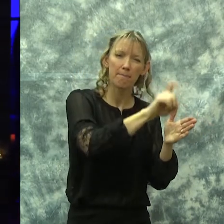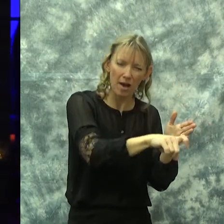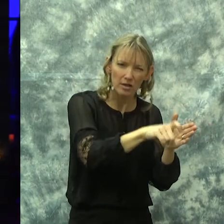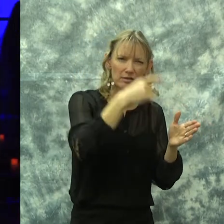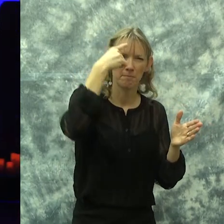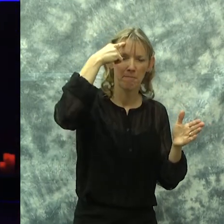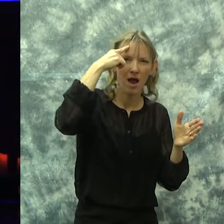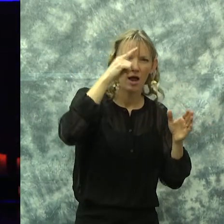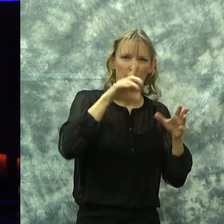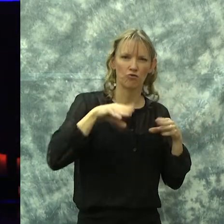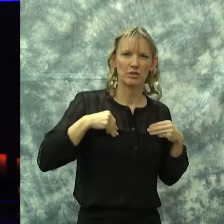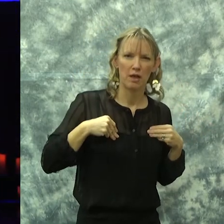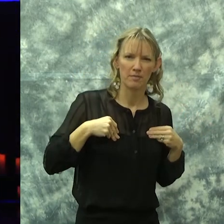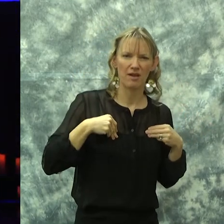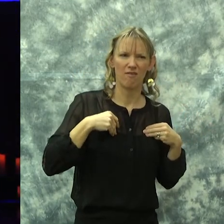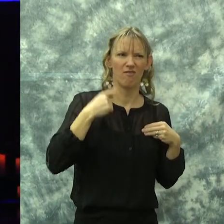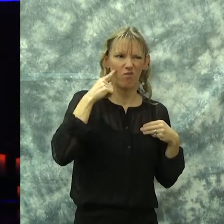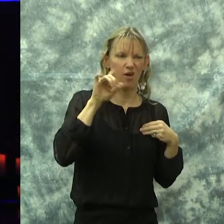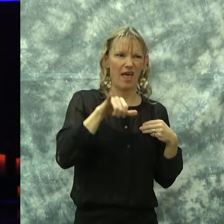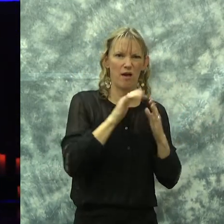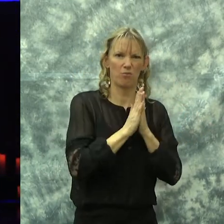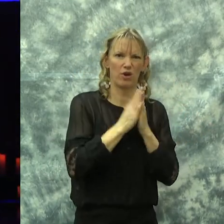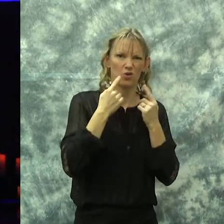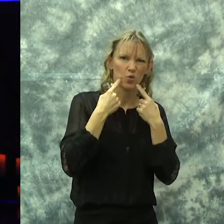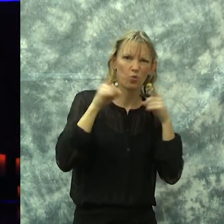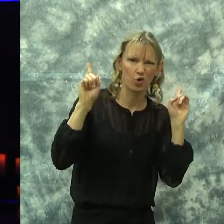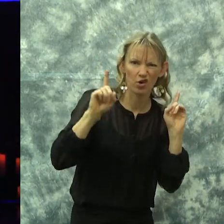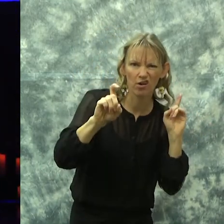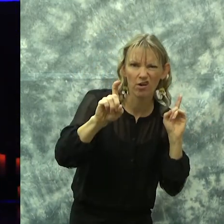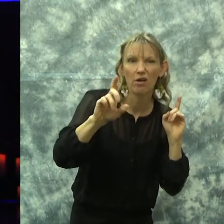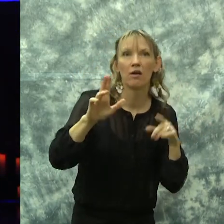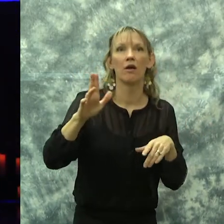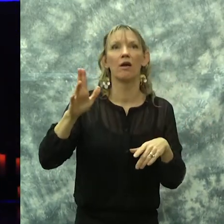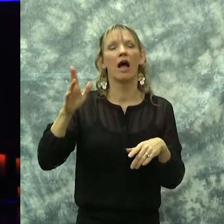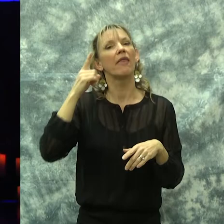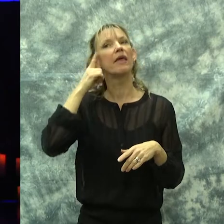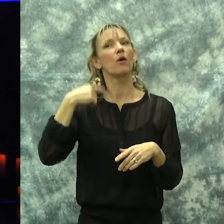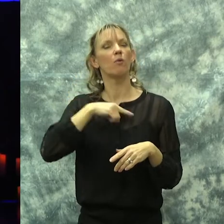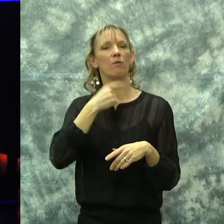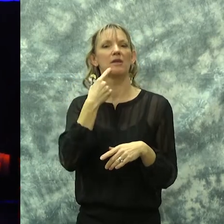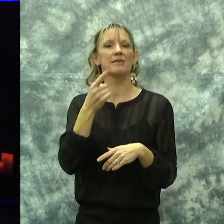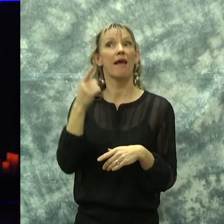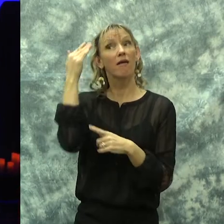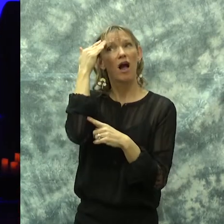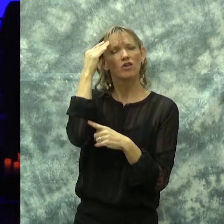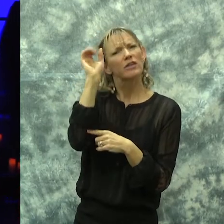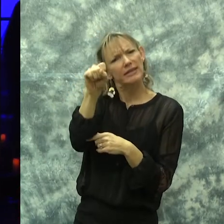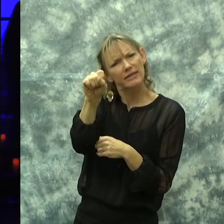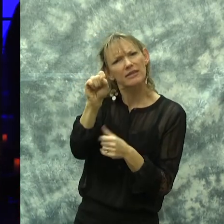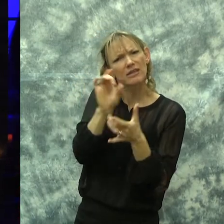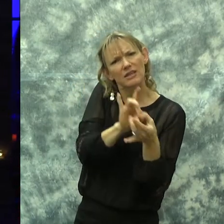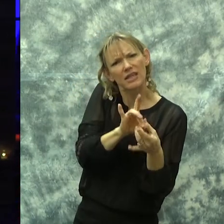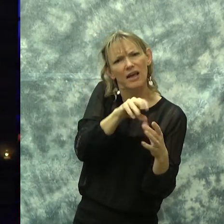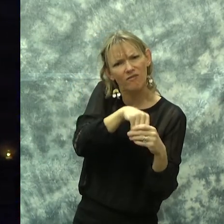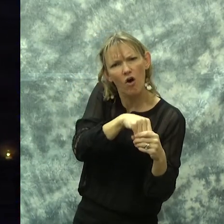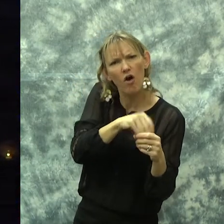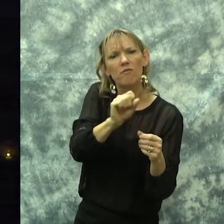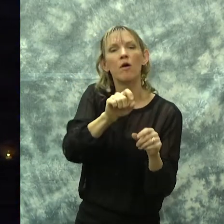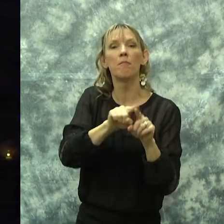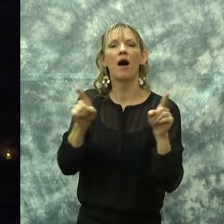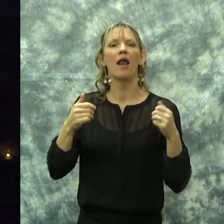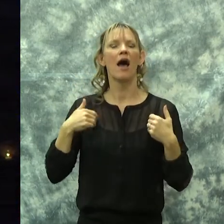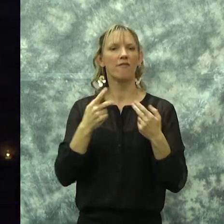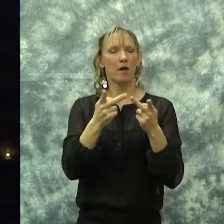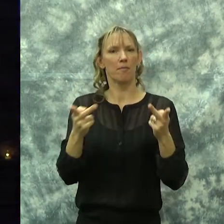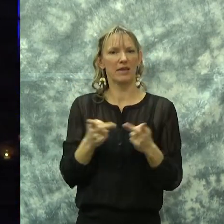in their consciousness to work? And universally, I think we'd answer their consciousness has something to do with it, but there's this place, see, where we